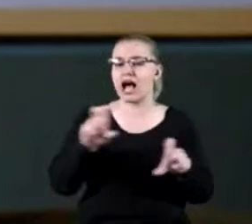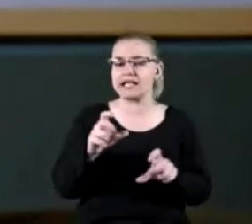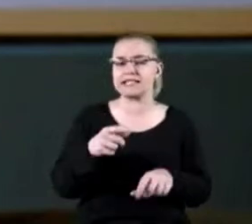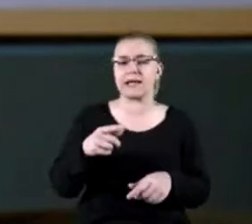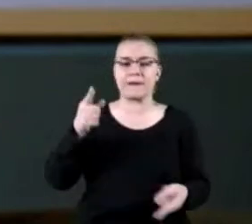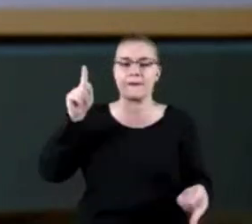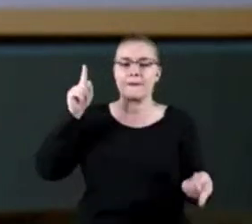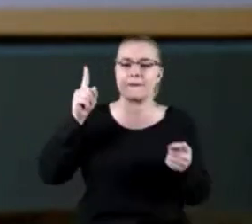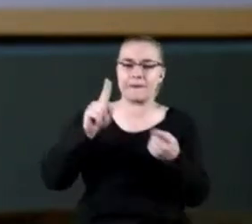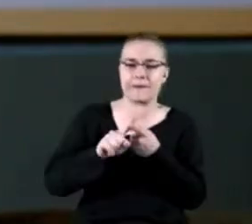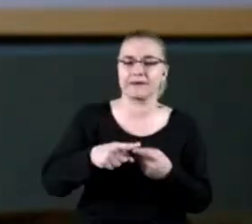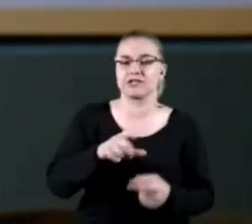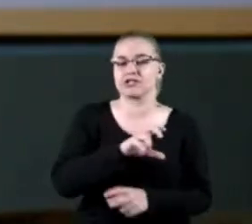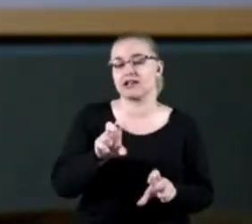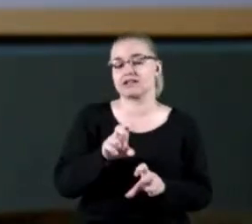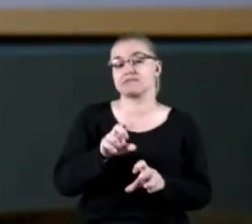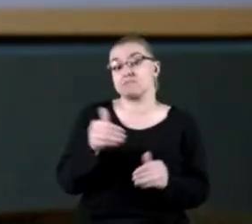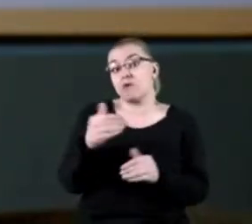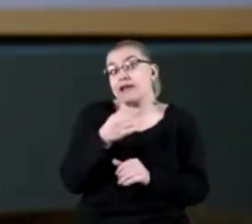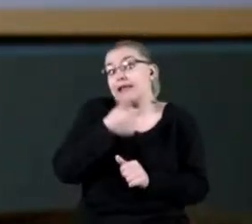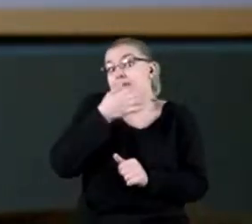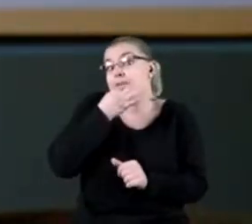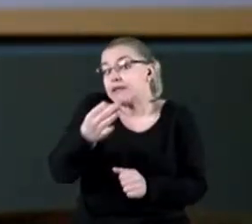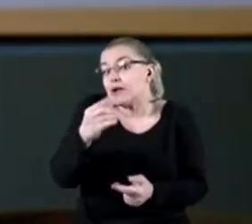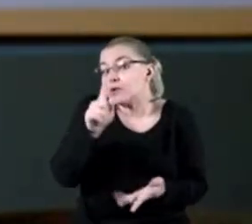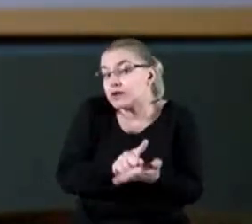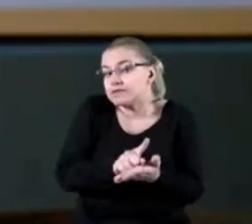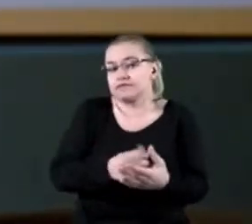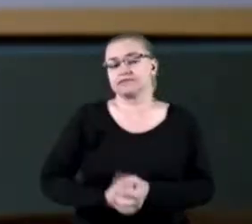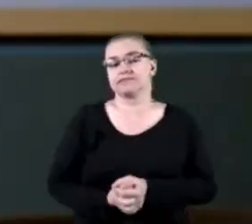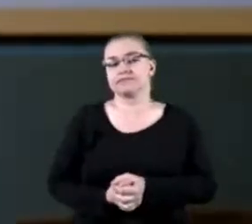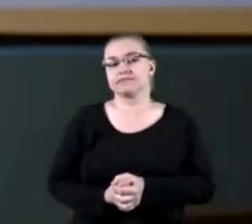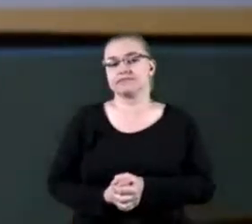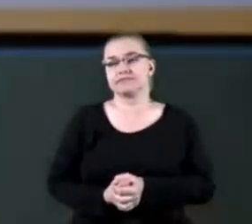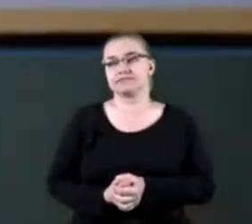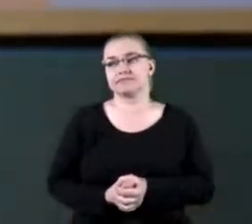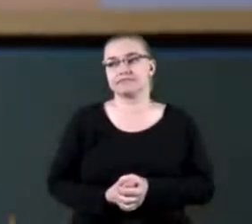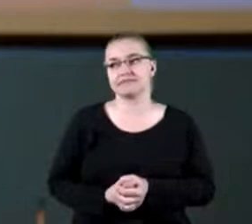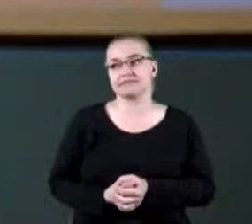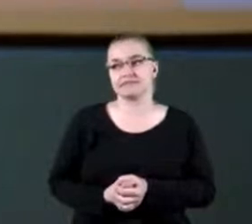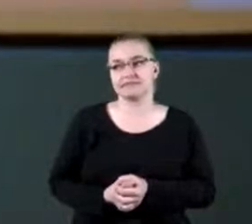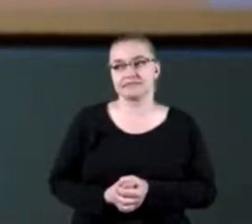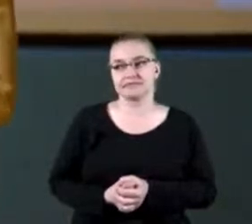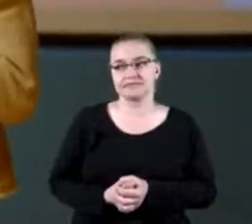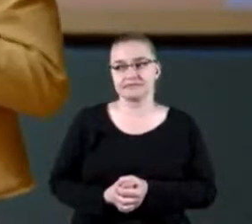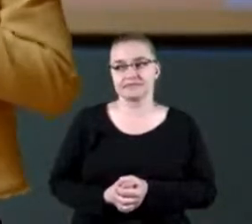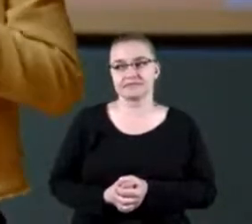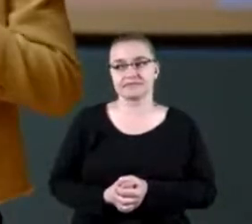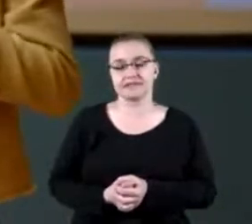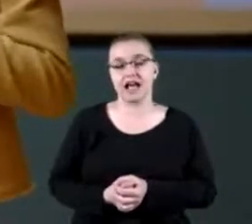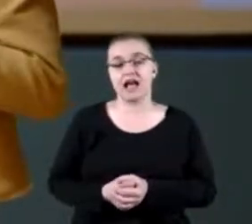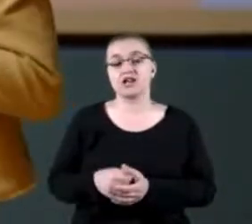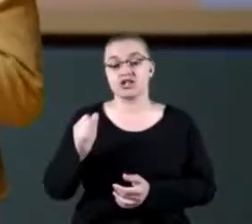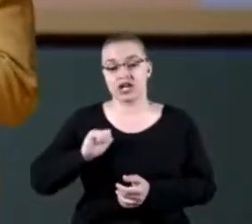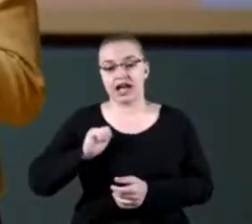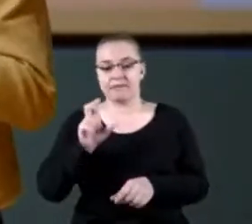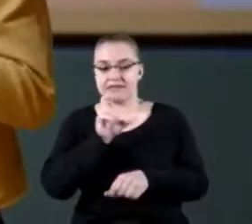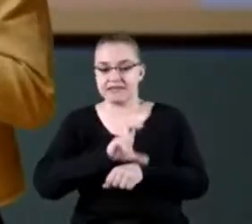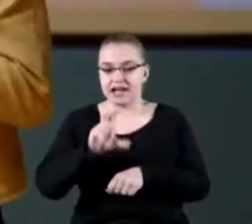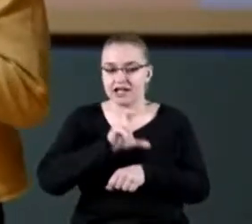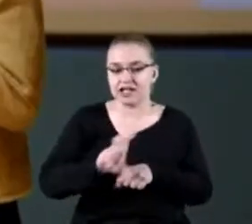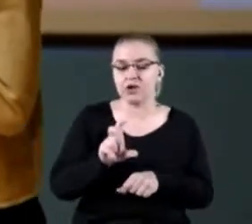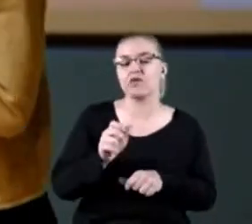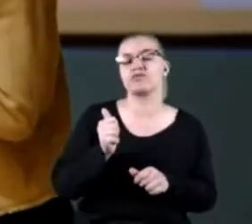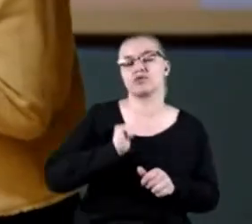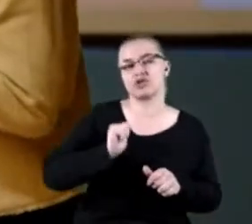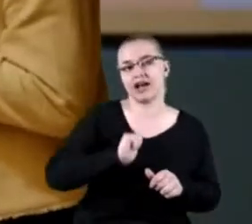I'm thanking already for the understanding of the technicians who are already sweating behind in backstage. So please, let's do